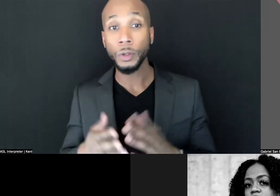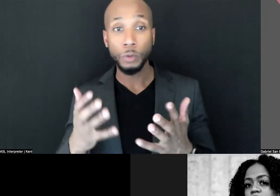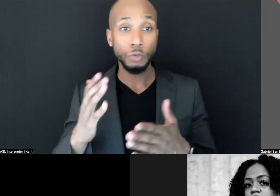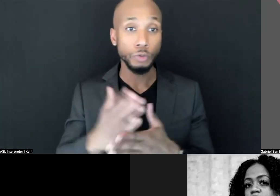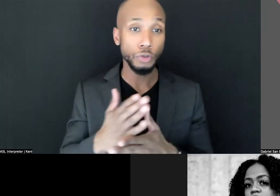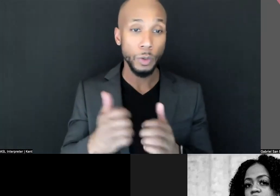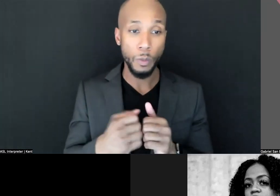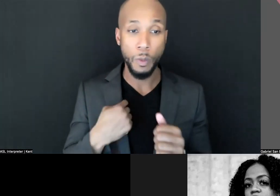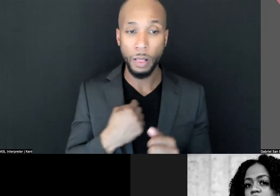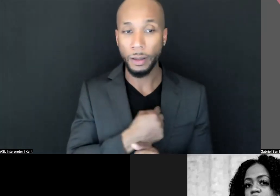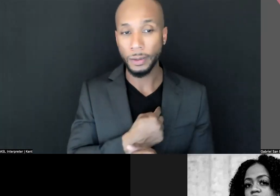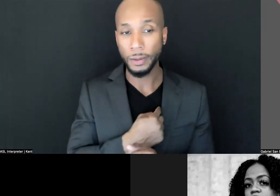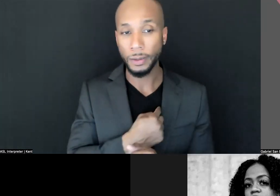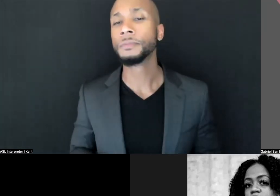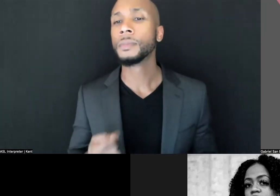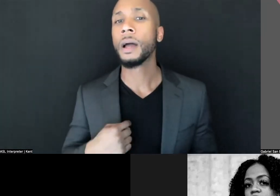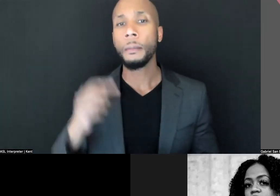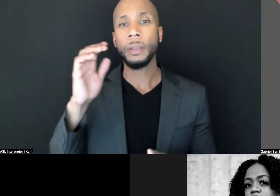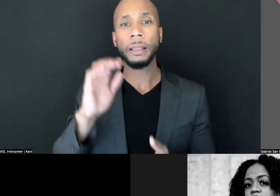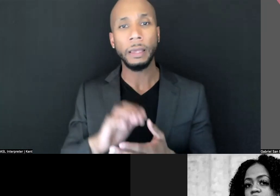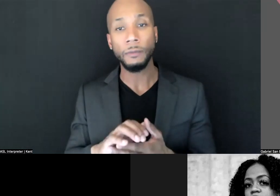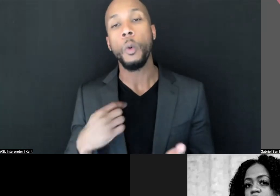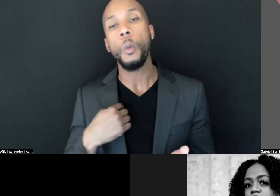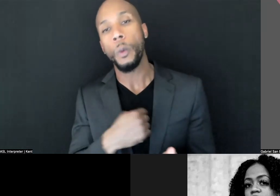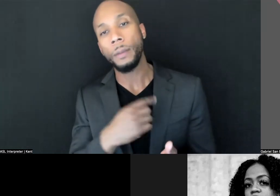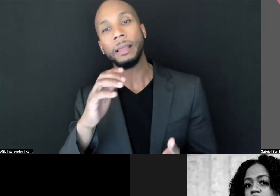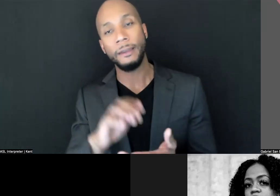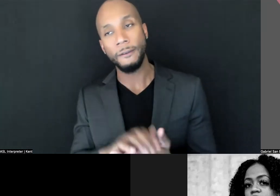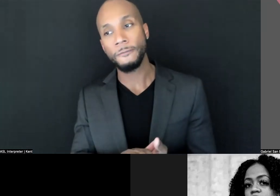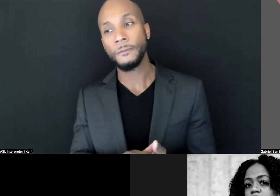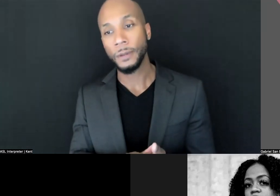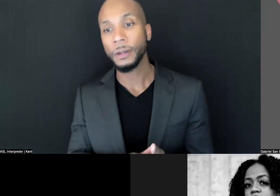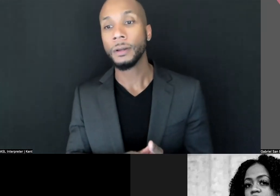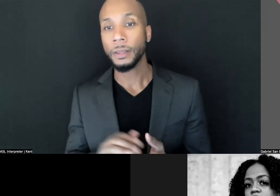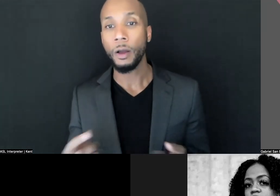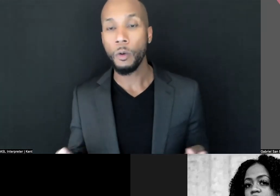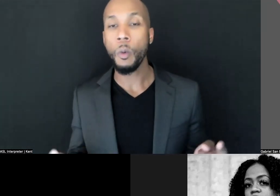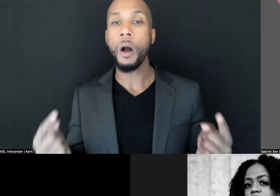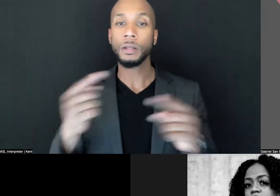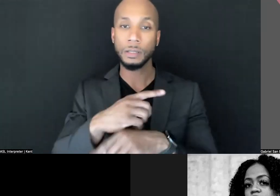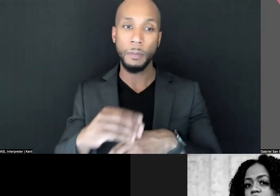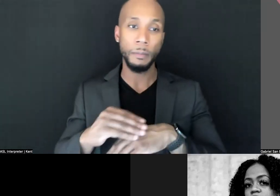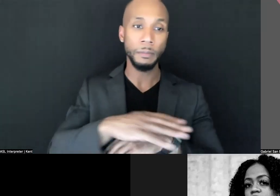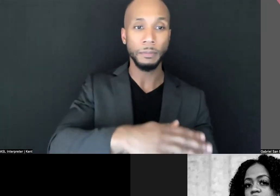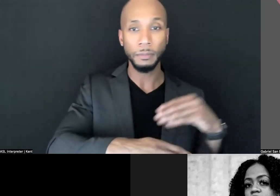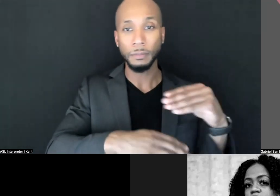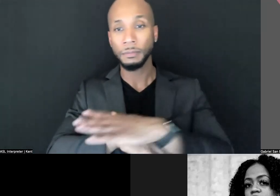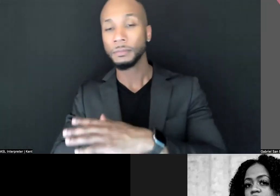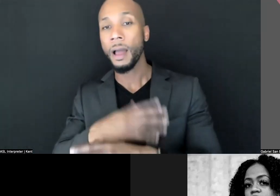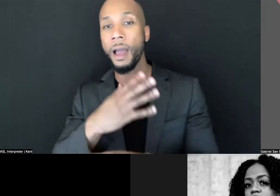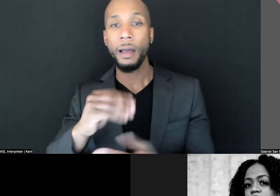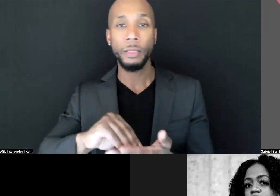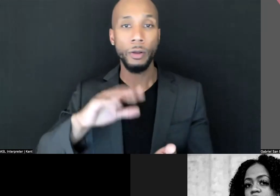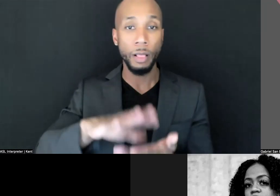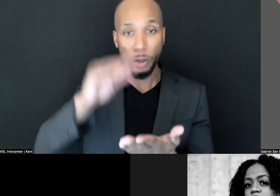us? Believe we believe that um, cross-pollination and learning from other